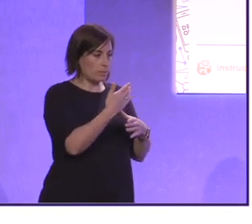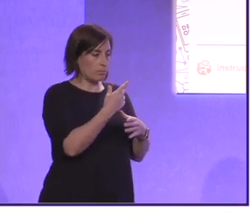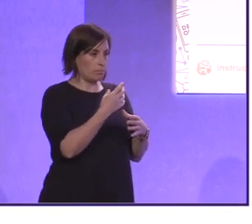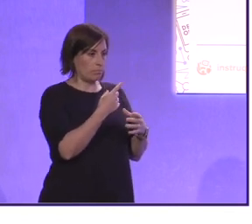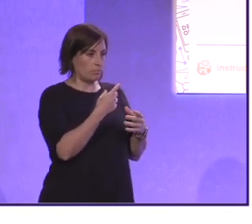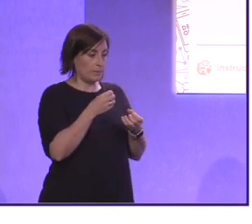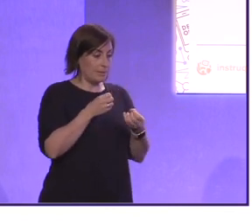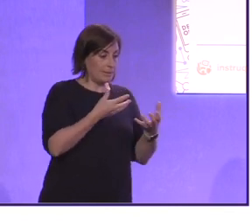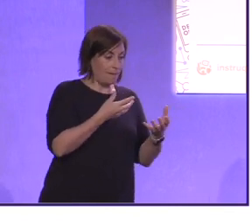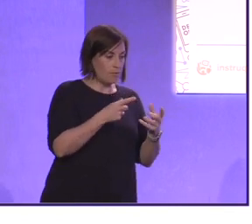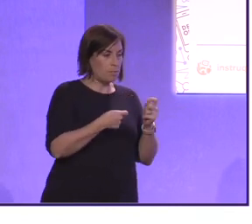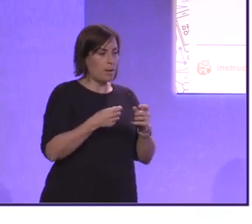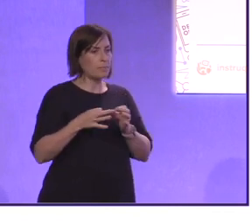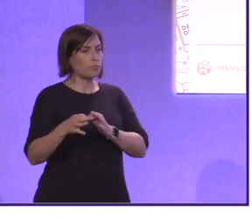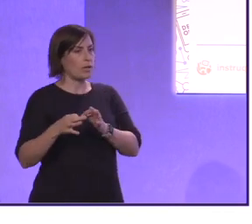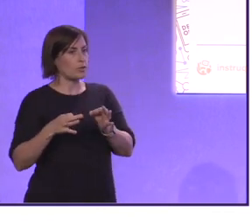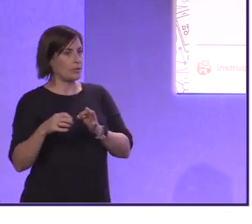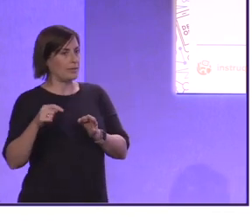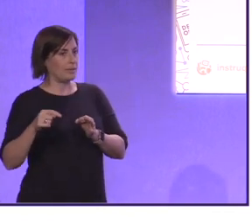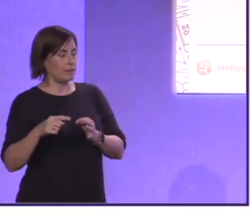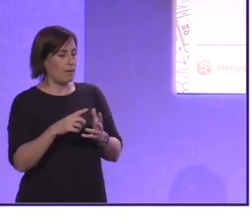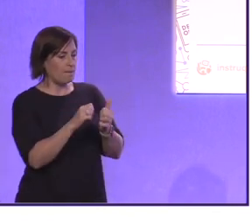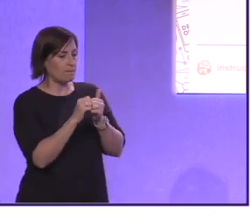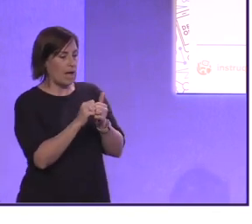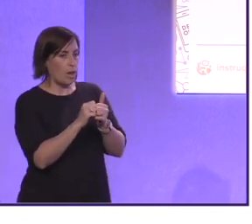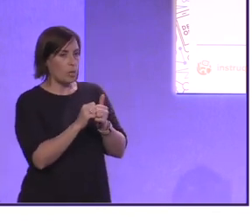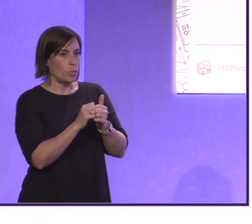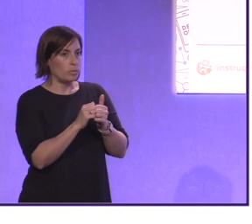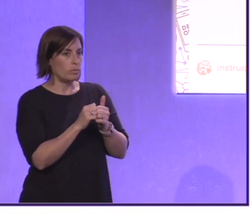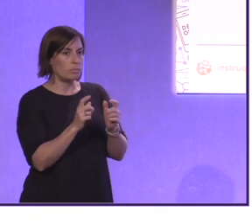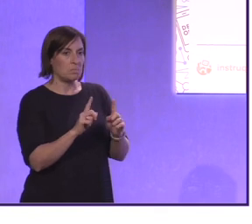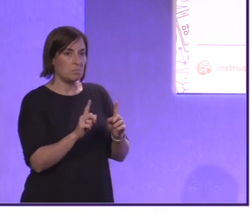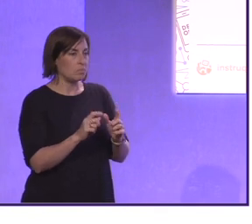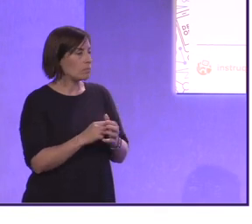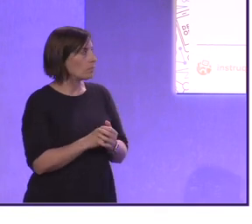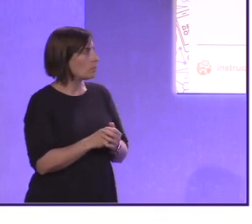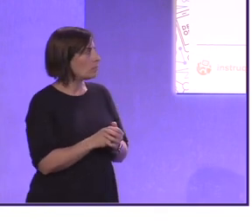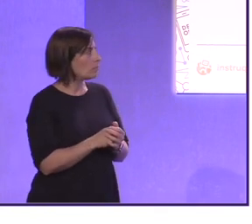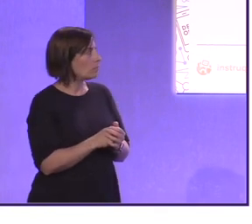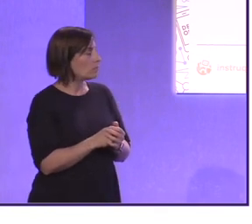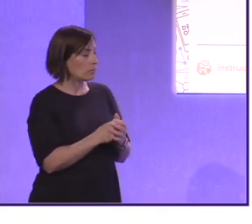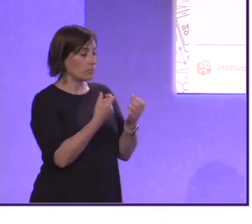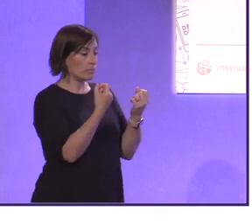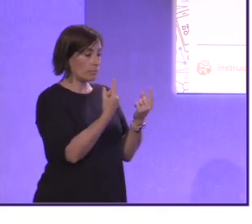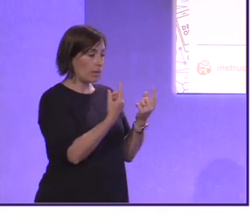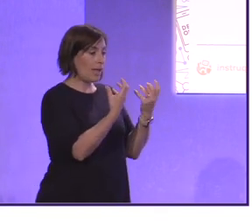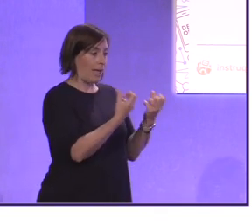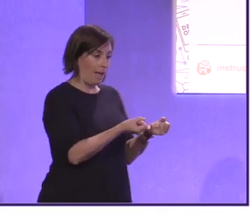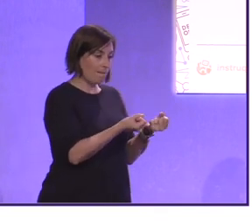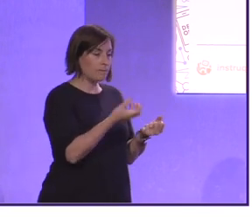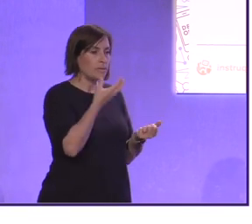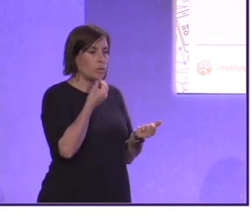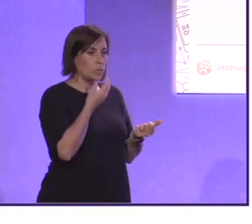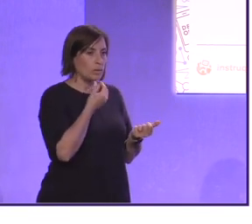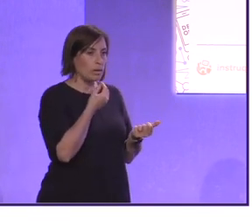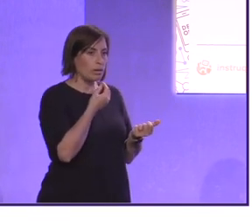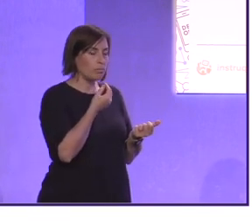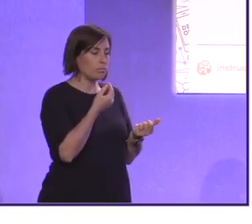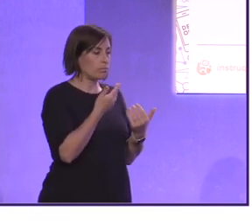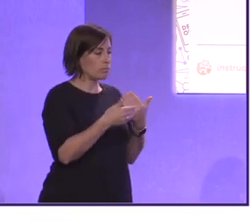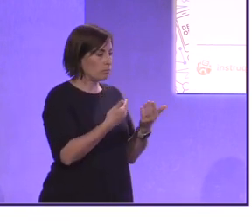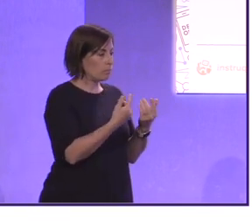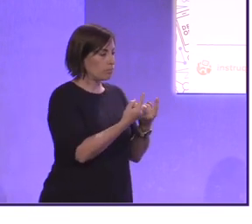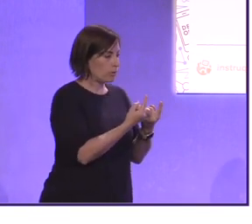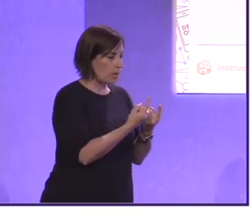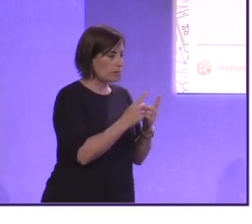little bit more about end-to-end value. So we need to be thinking, okay, it's not just about the idea and it's not just about having users use something that's going to solve their